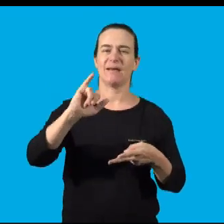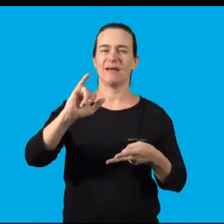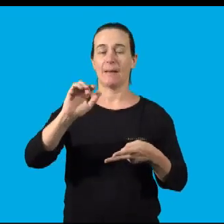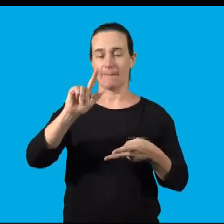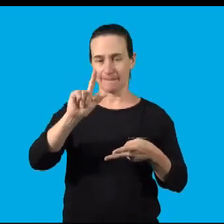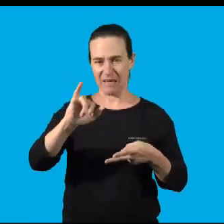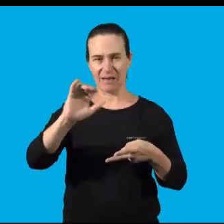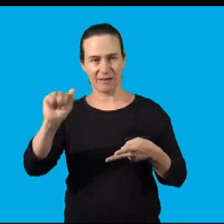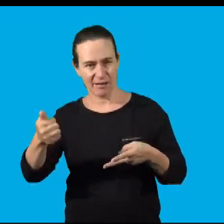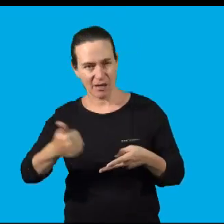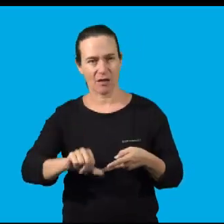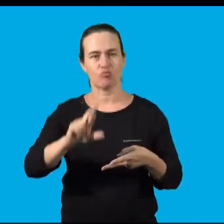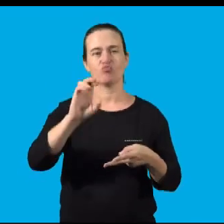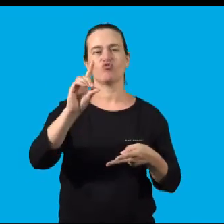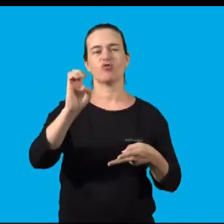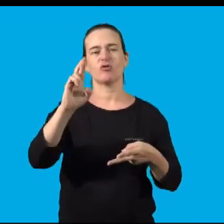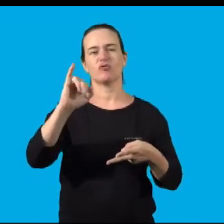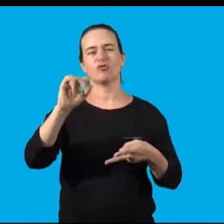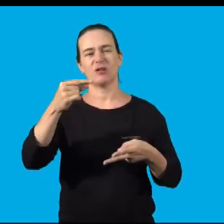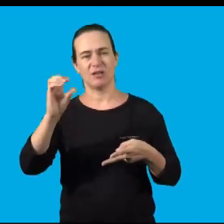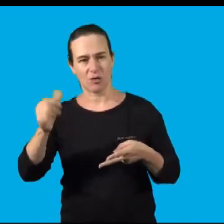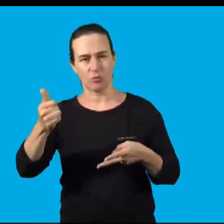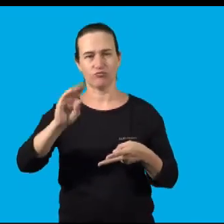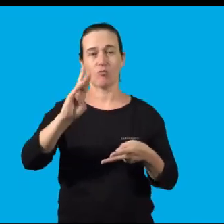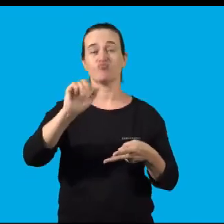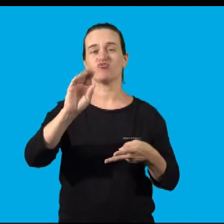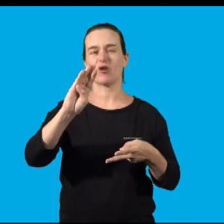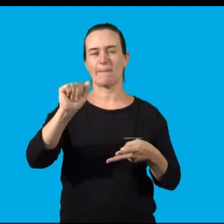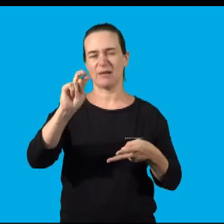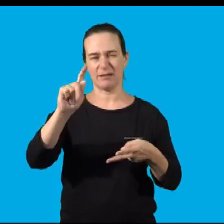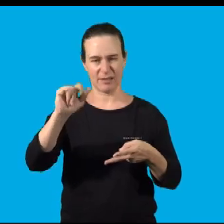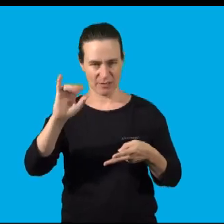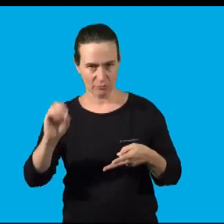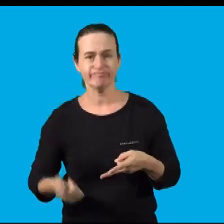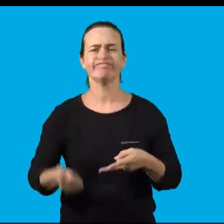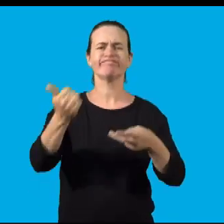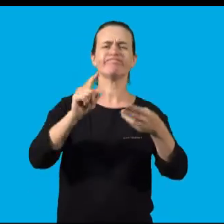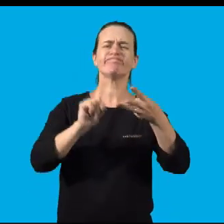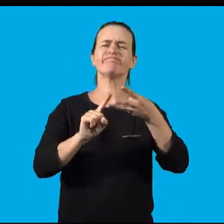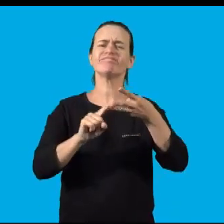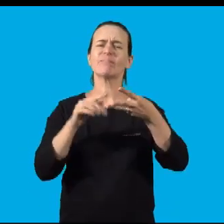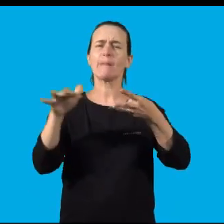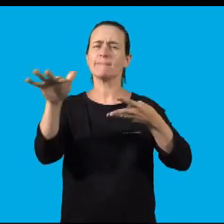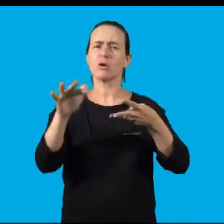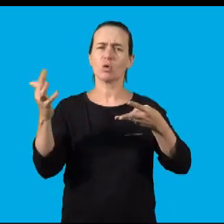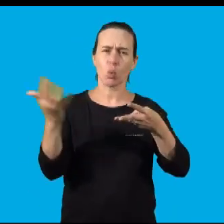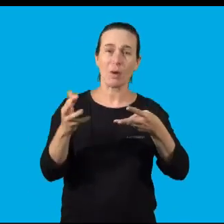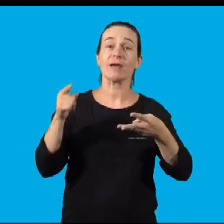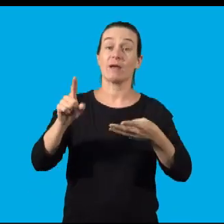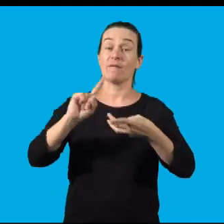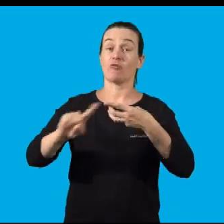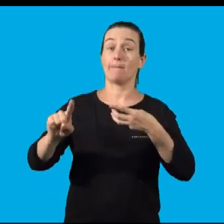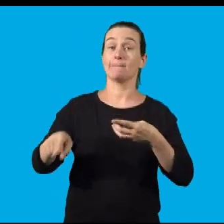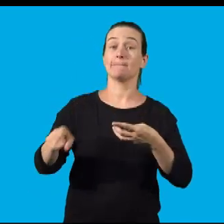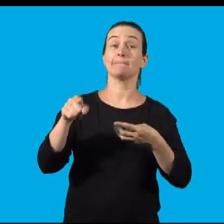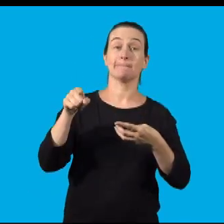and Brabantio. The plot. Othello is a Moorish general, which means he is of African